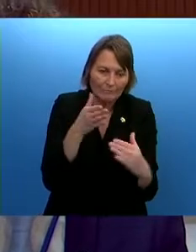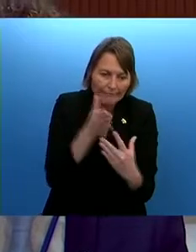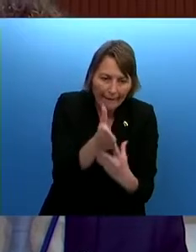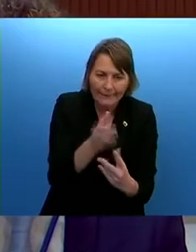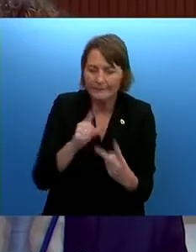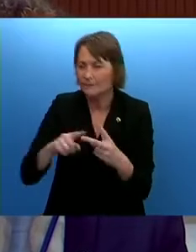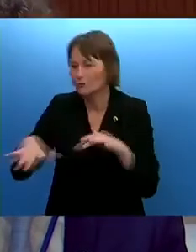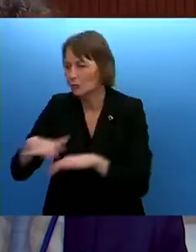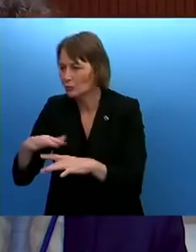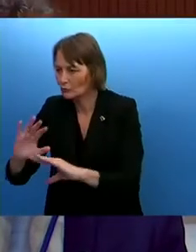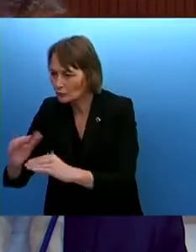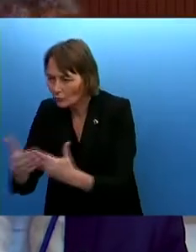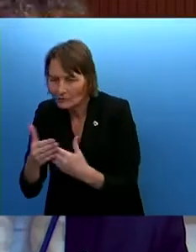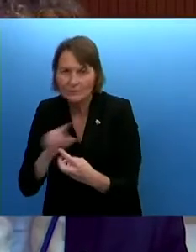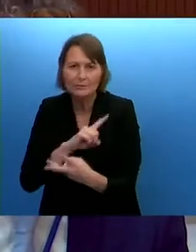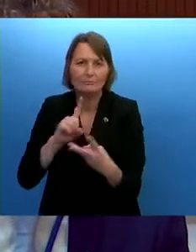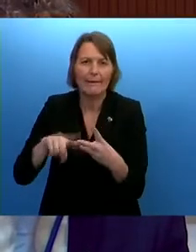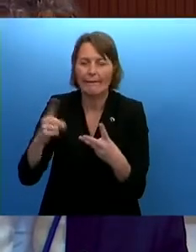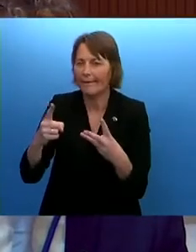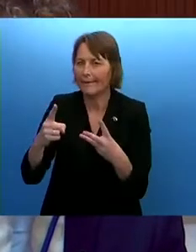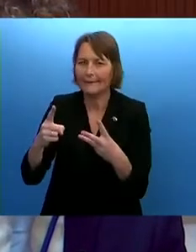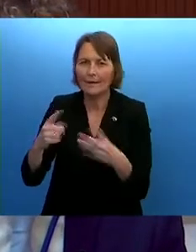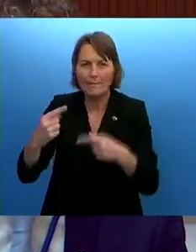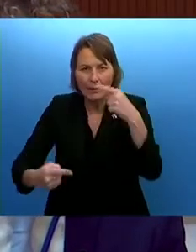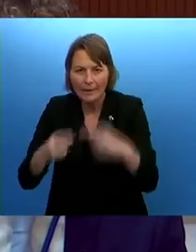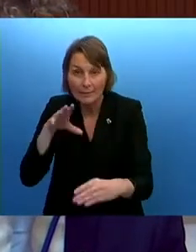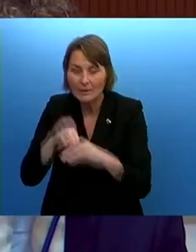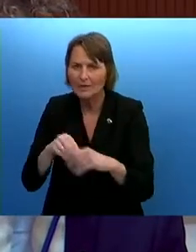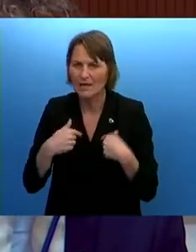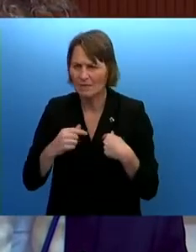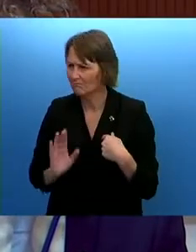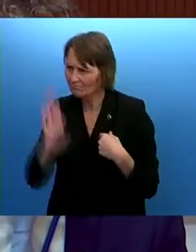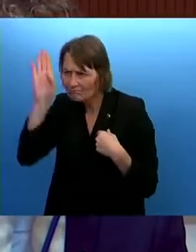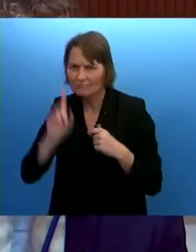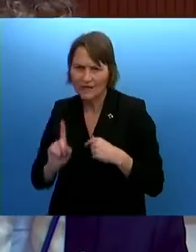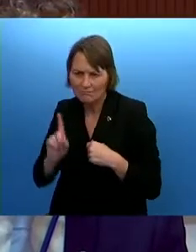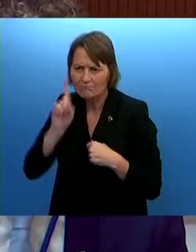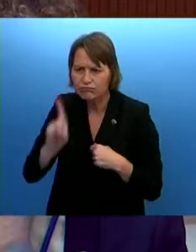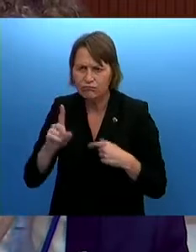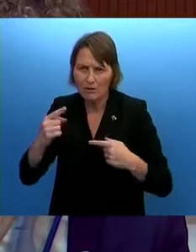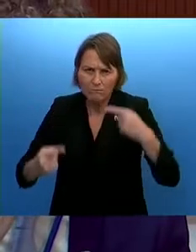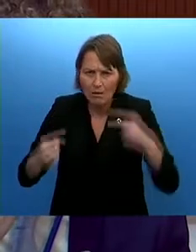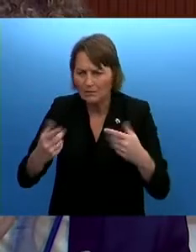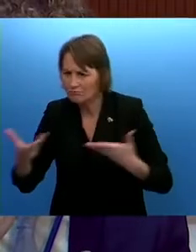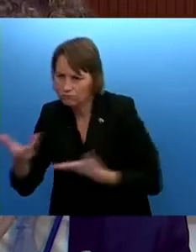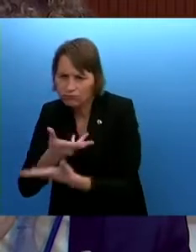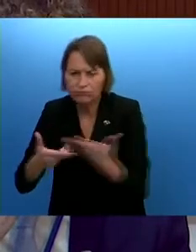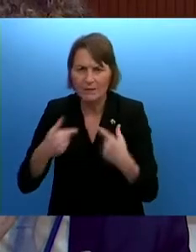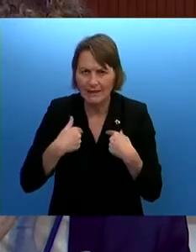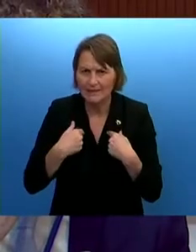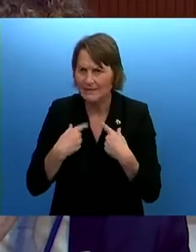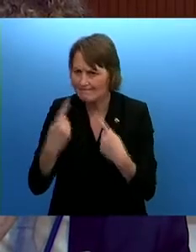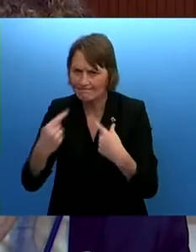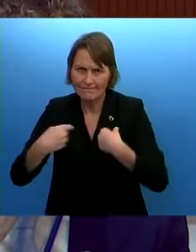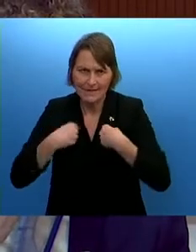political participation, that they have a place at the table, that they're engaged in decisions that concern them. This is, I think, a